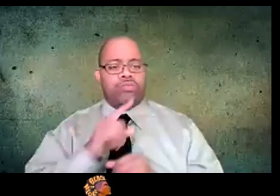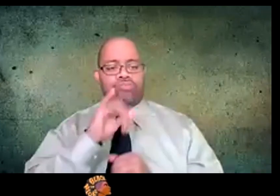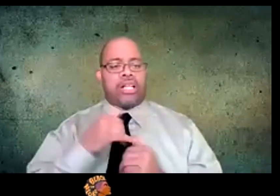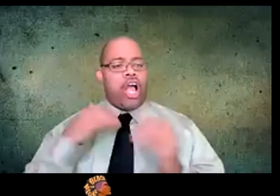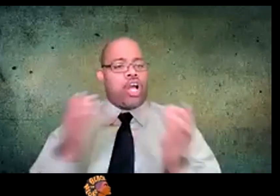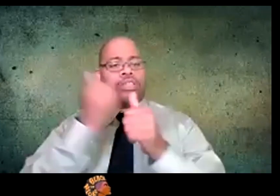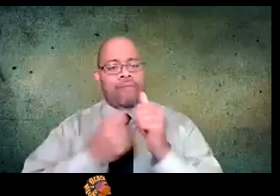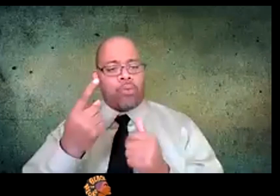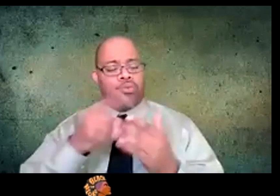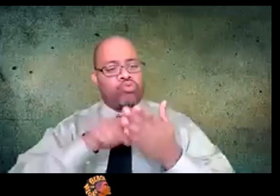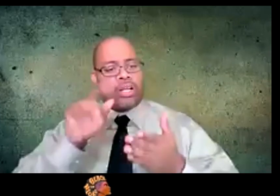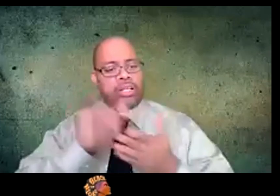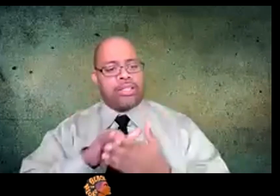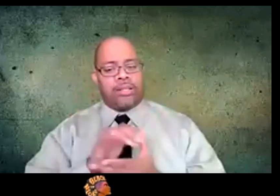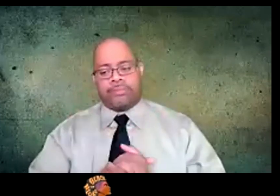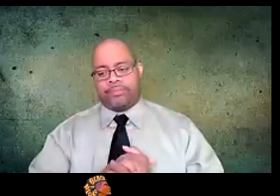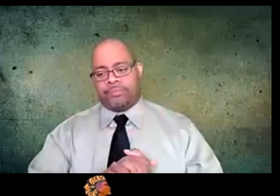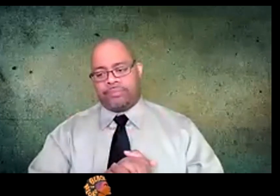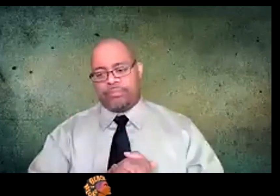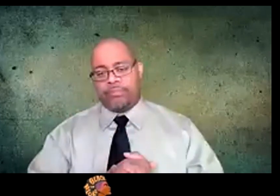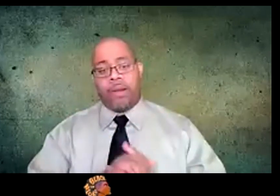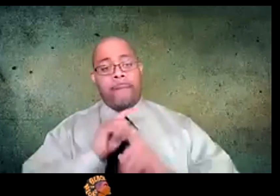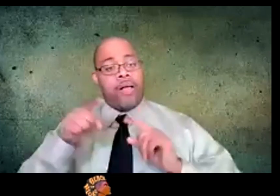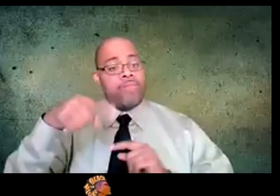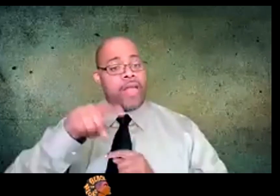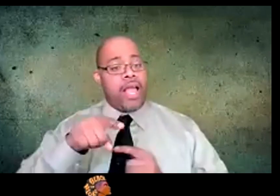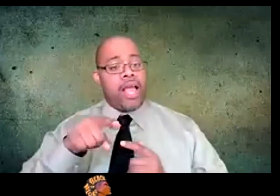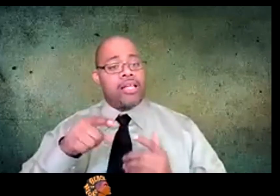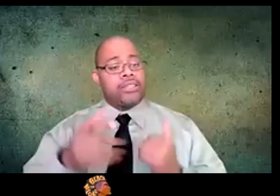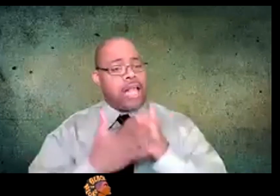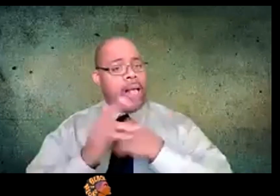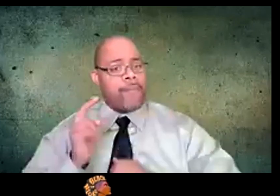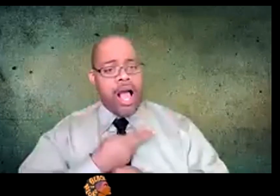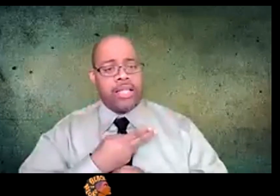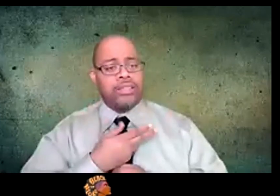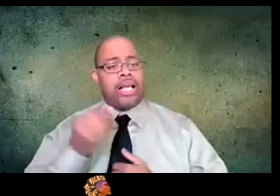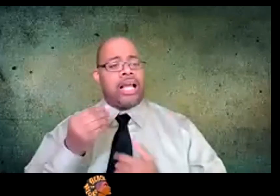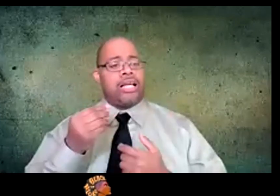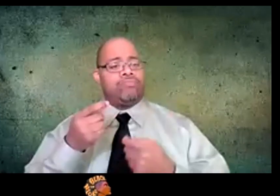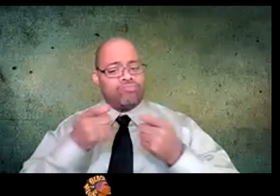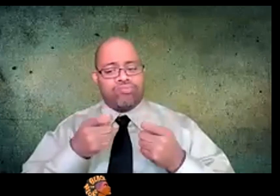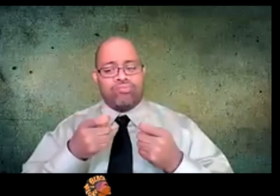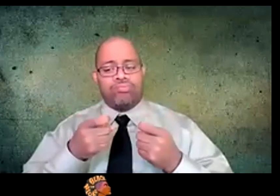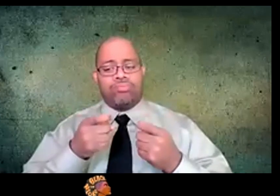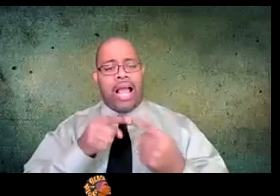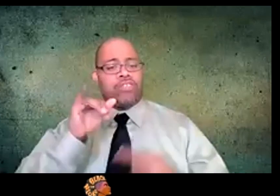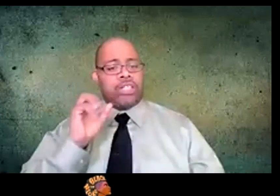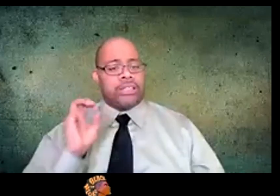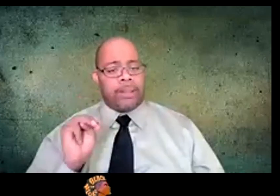encourage everyone to check out Posse. But they just helped us and facilitated an